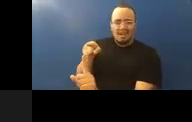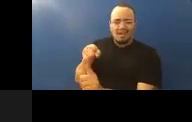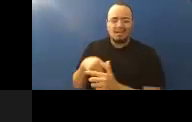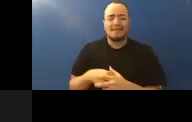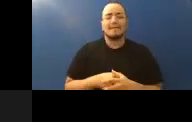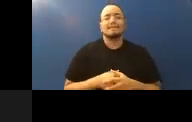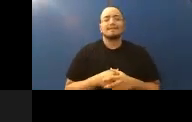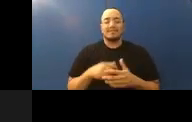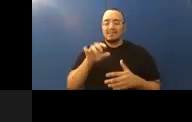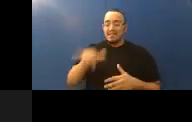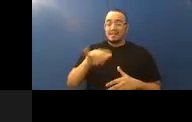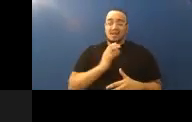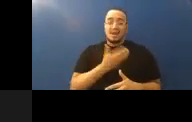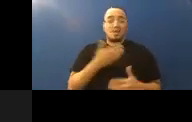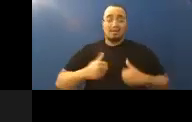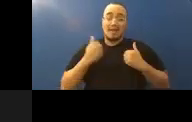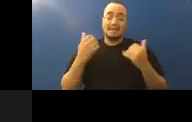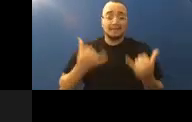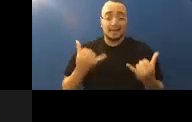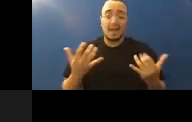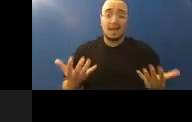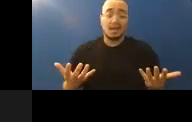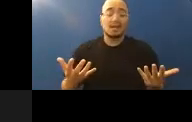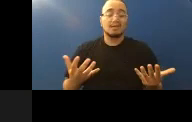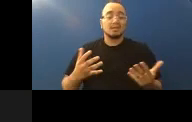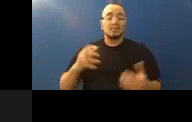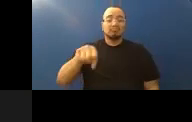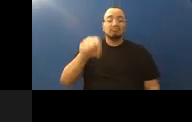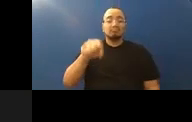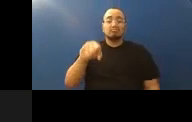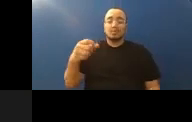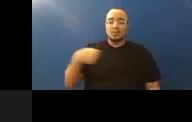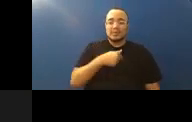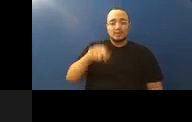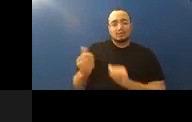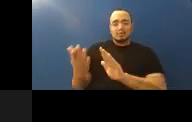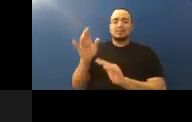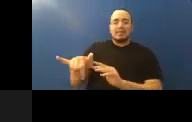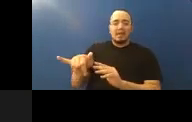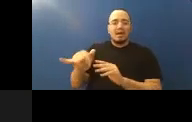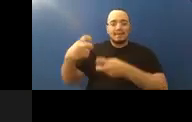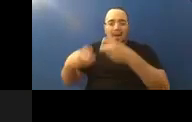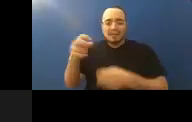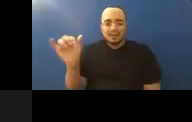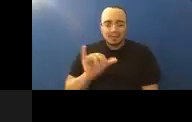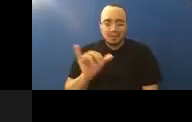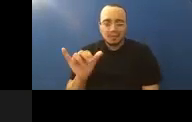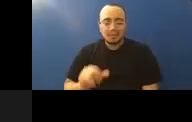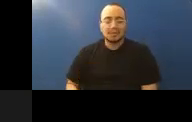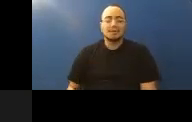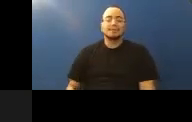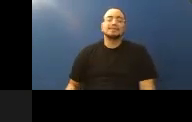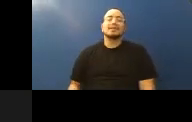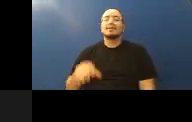world we exist in today. So I think for sure, right, like addressing that part. And I think to your point,